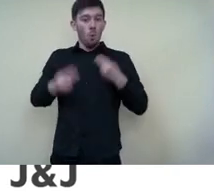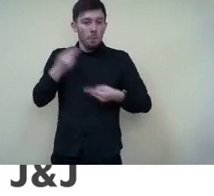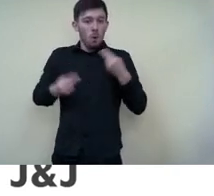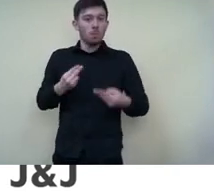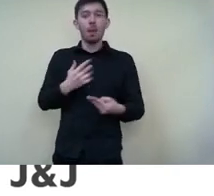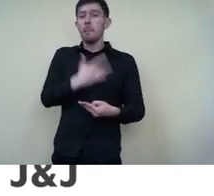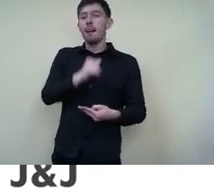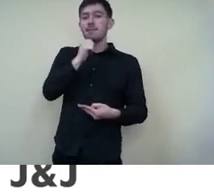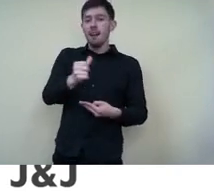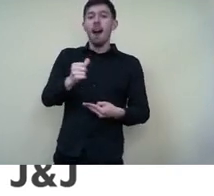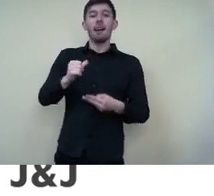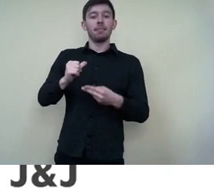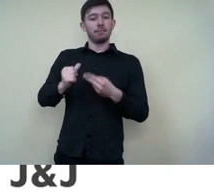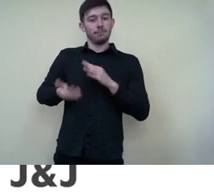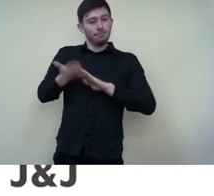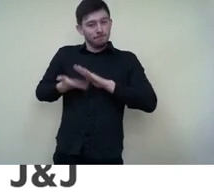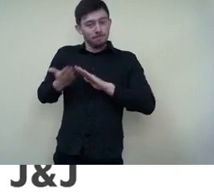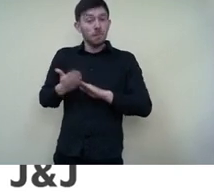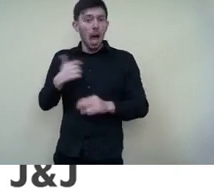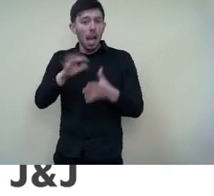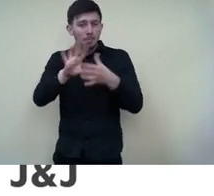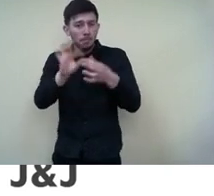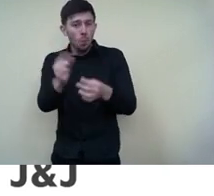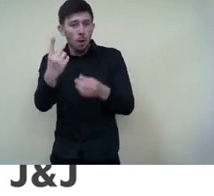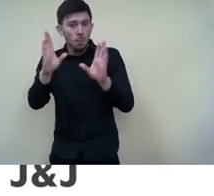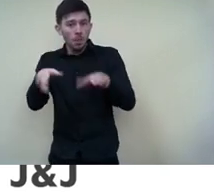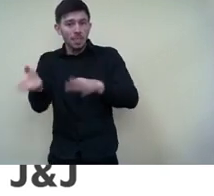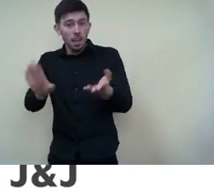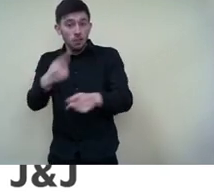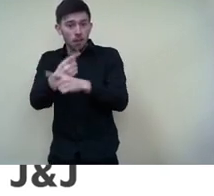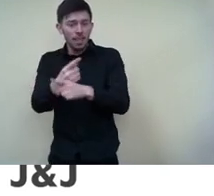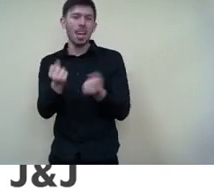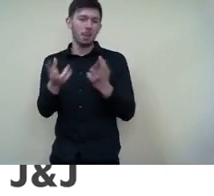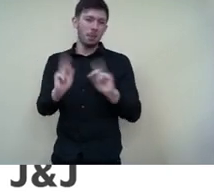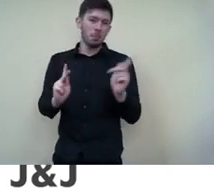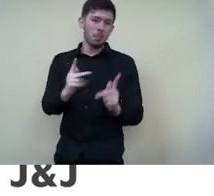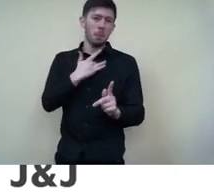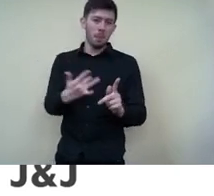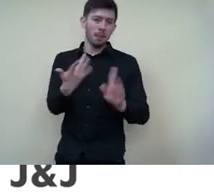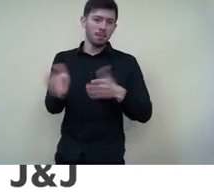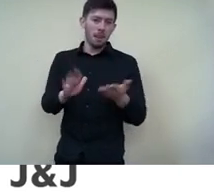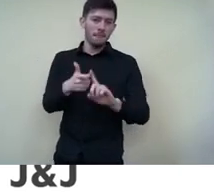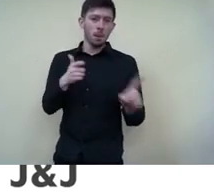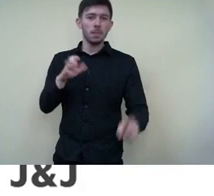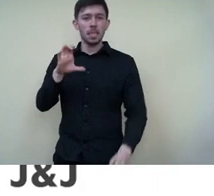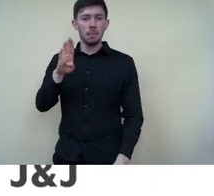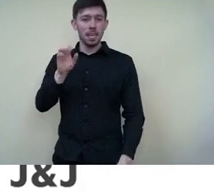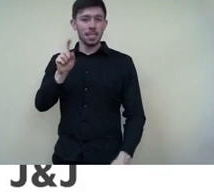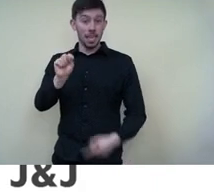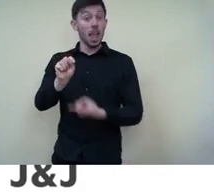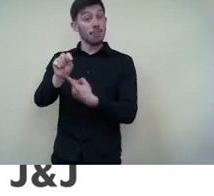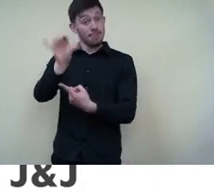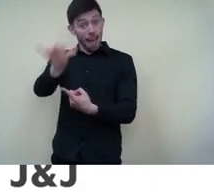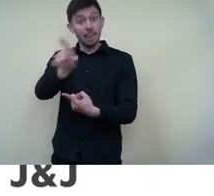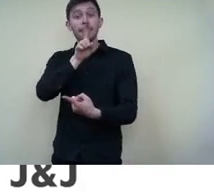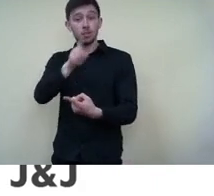normally active per se. I mentioned one person died, right? How many people usually die of CVST? That's a question.